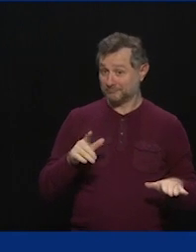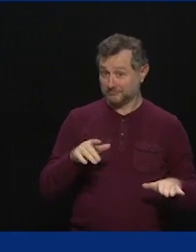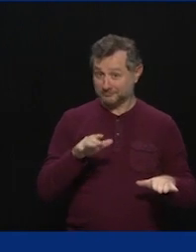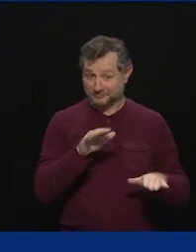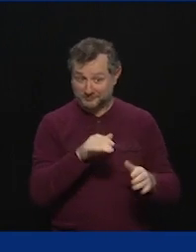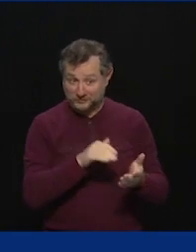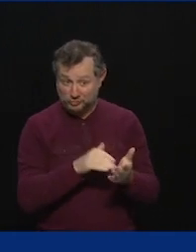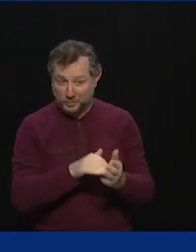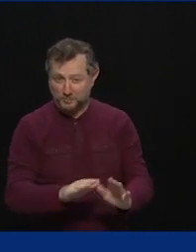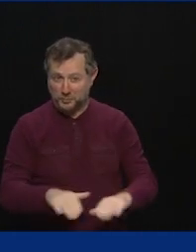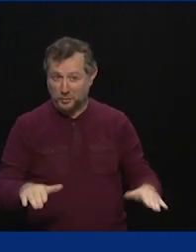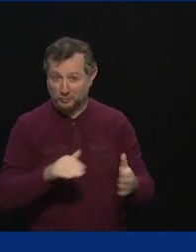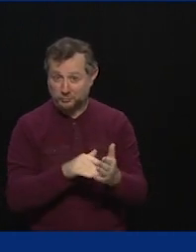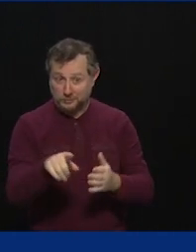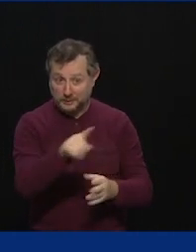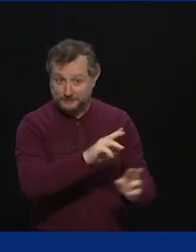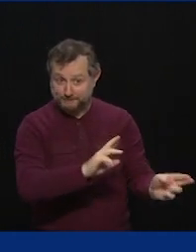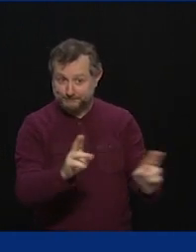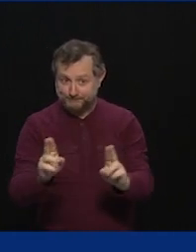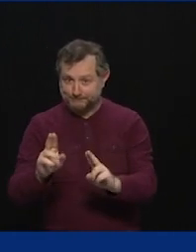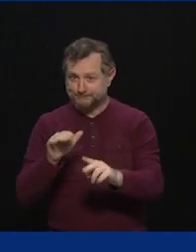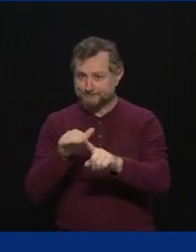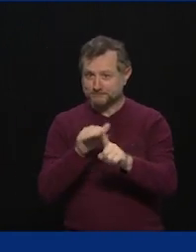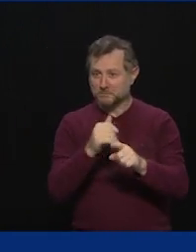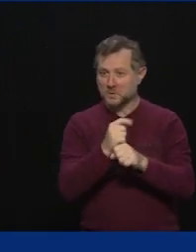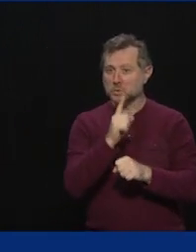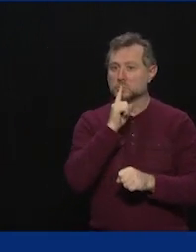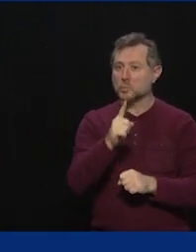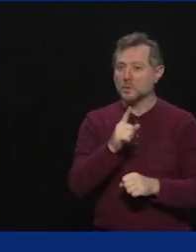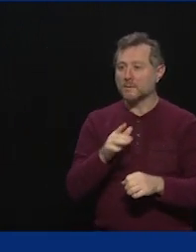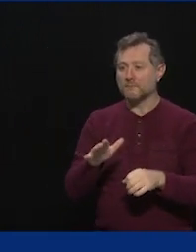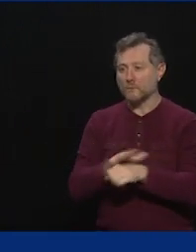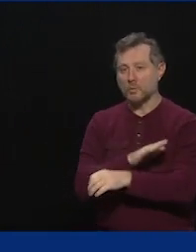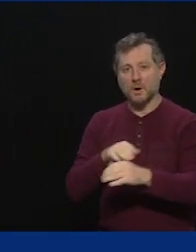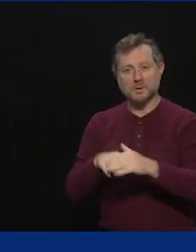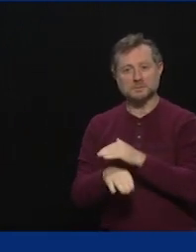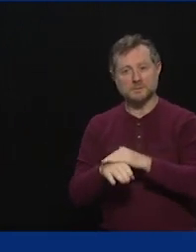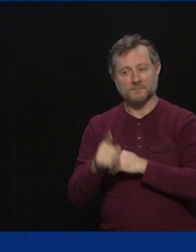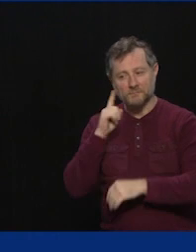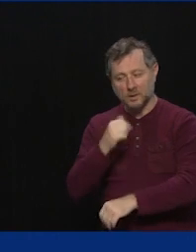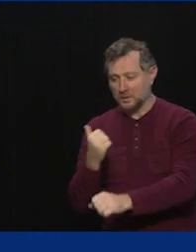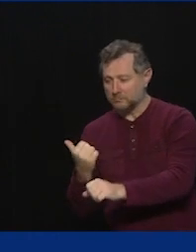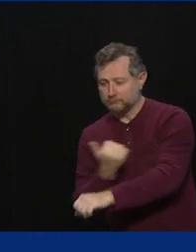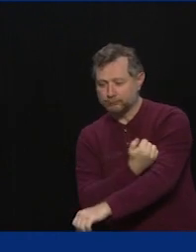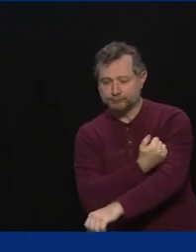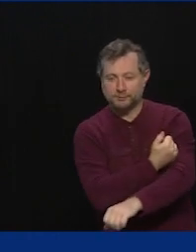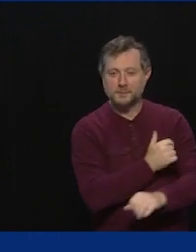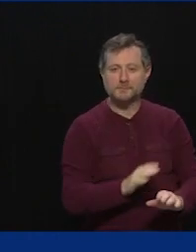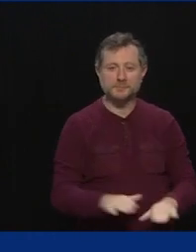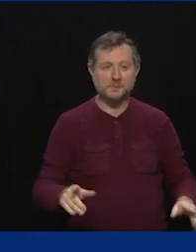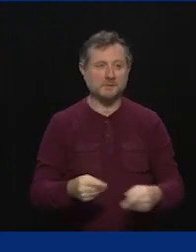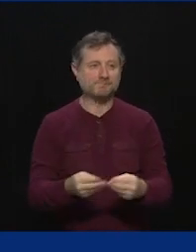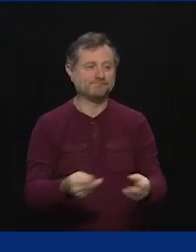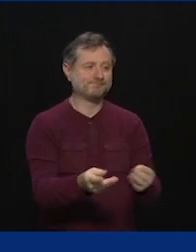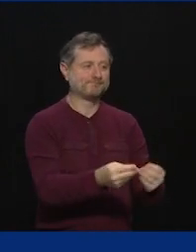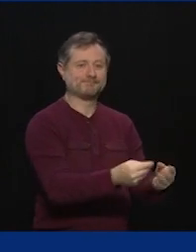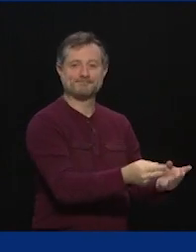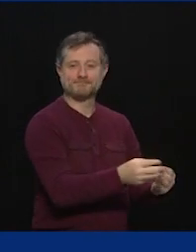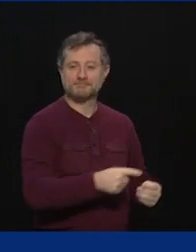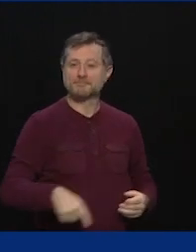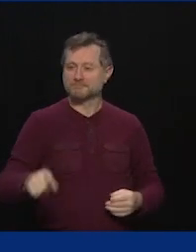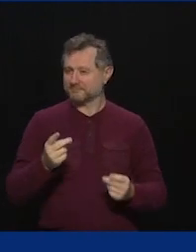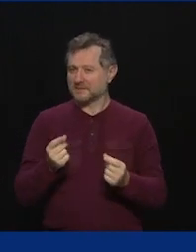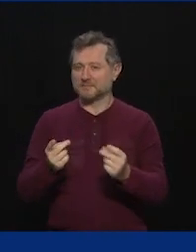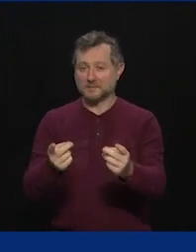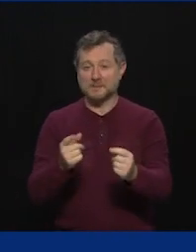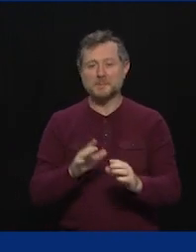have full access to the vaccine so we don't waste a single moment once the approval comes. And pediatrician offices are the